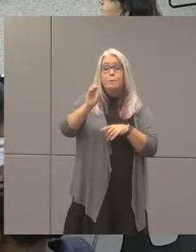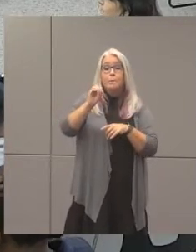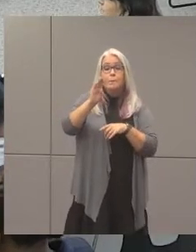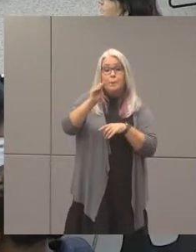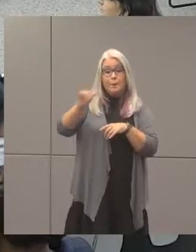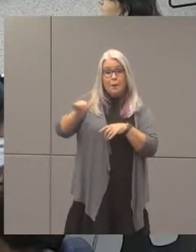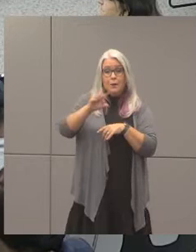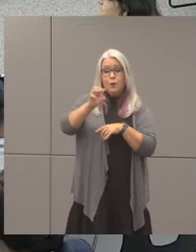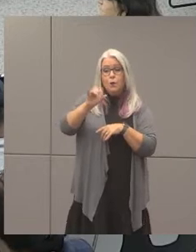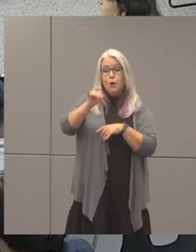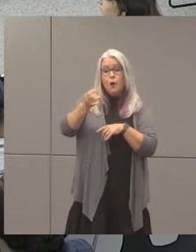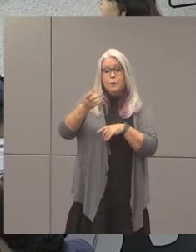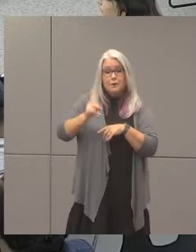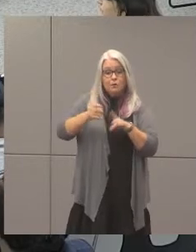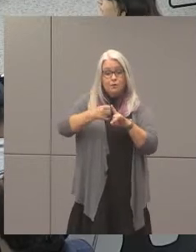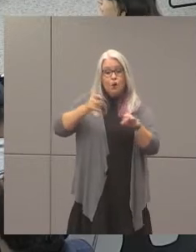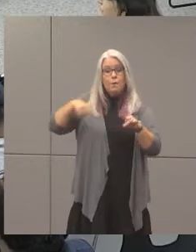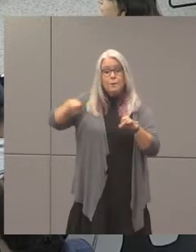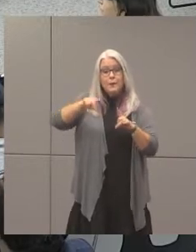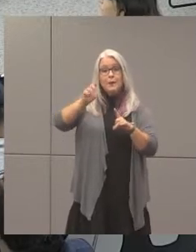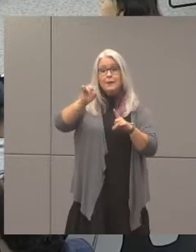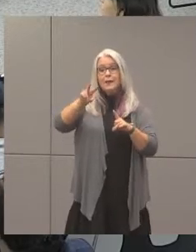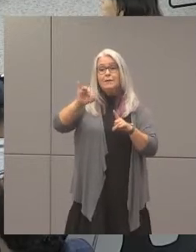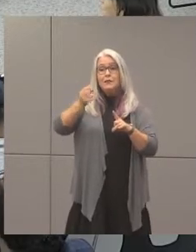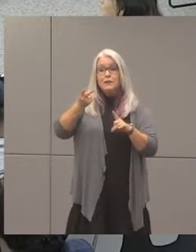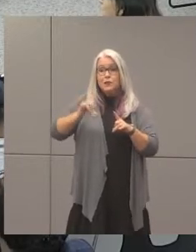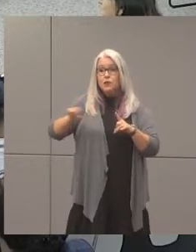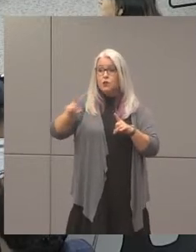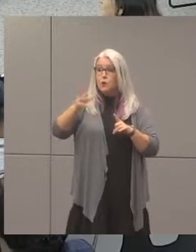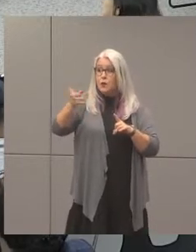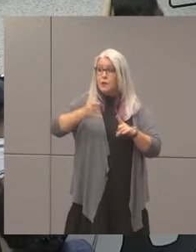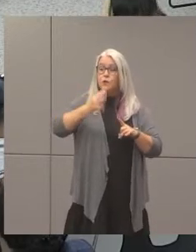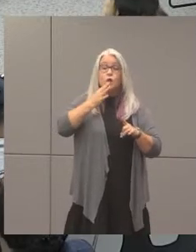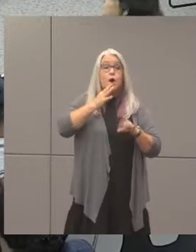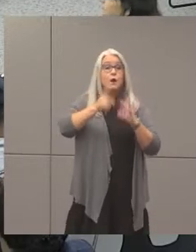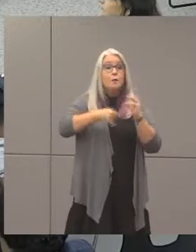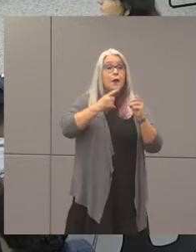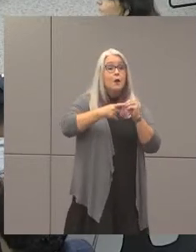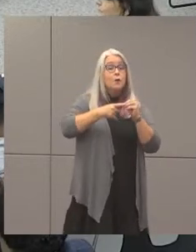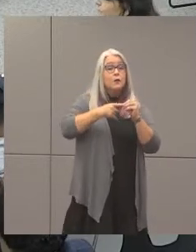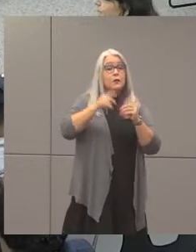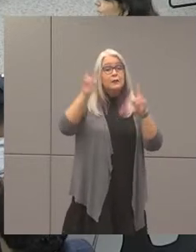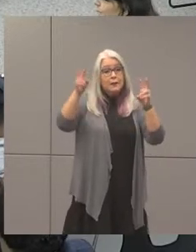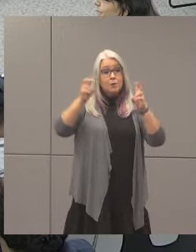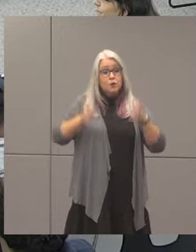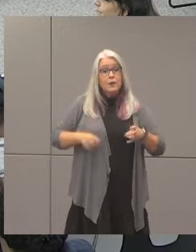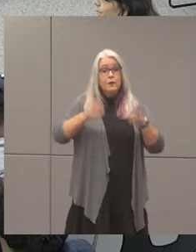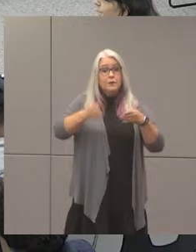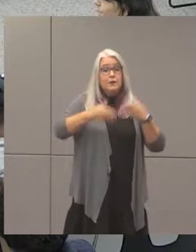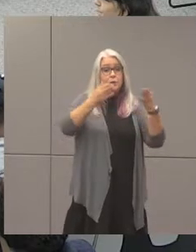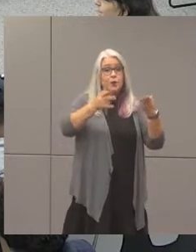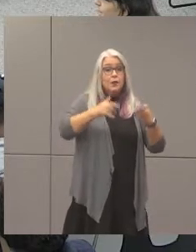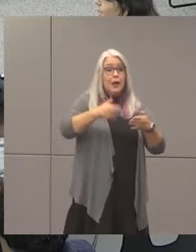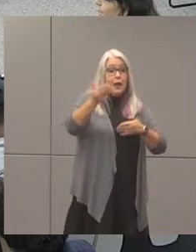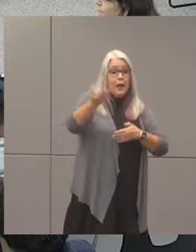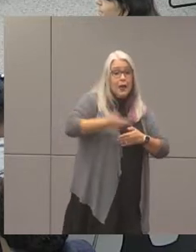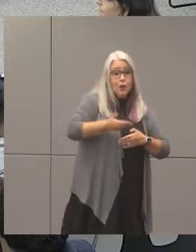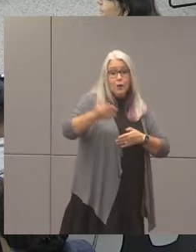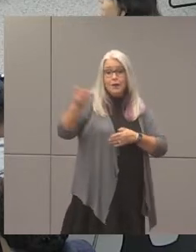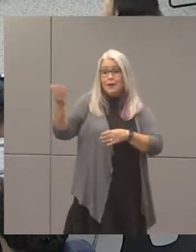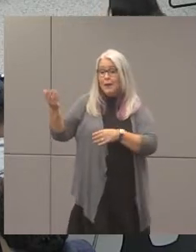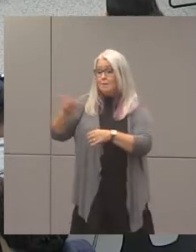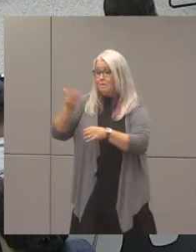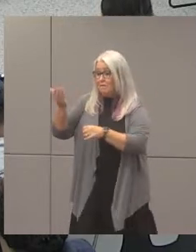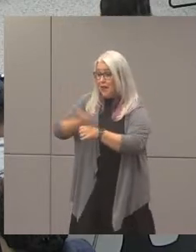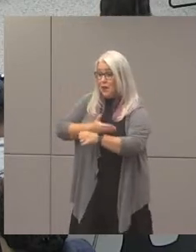from Davison, and she wants to speak on the subject of deliberation and decisions on hiring and firing personnel.